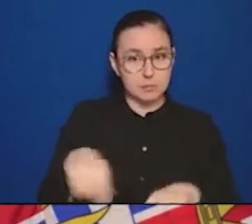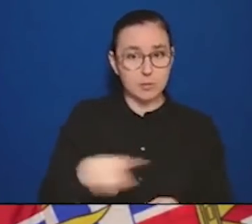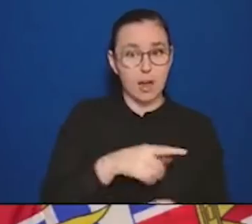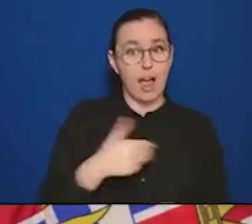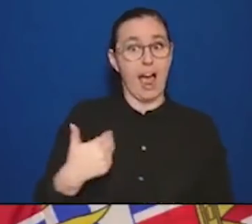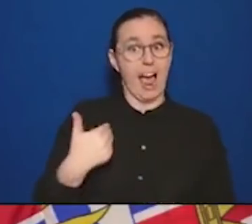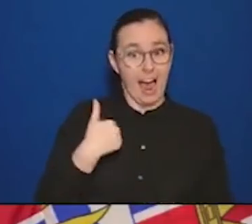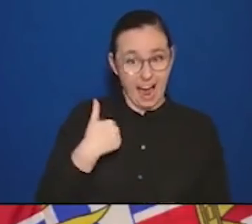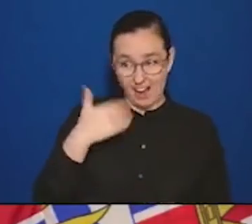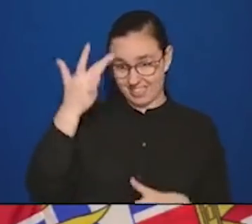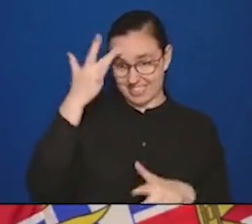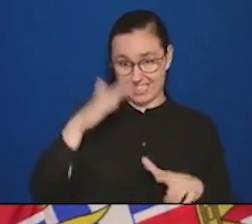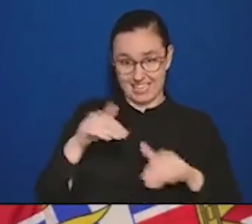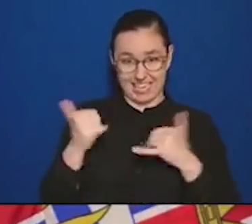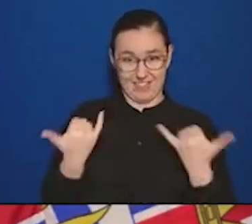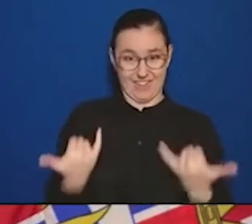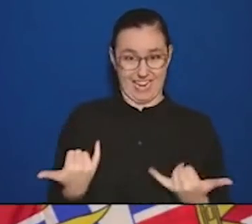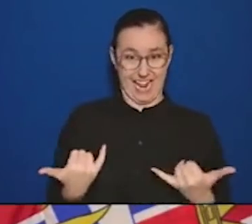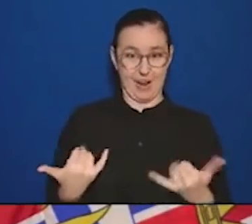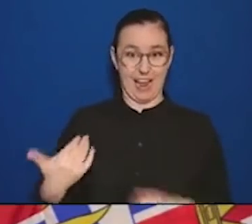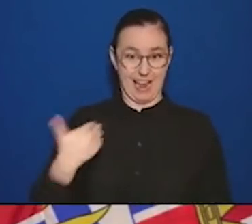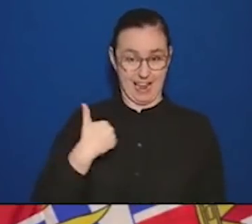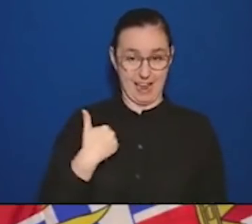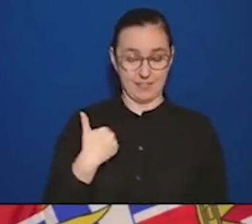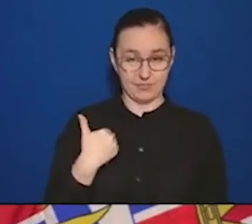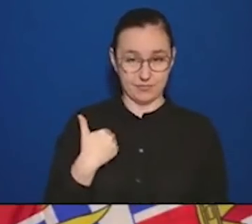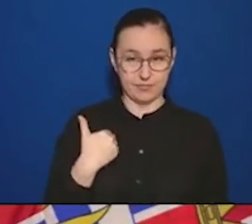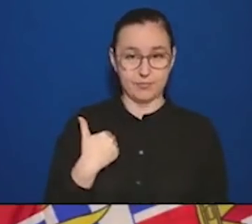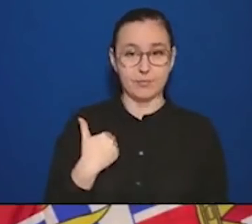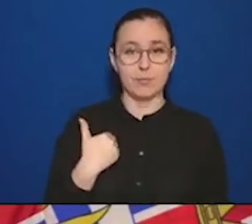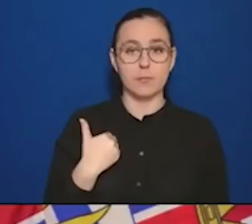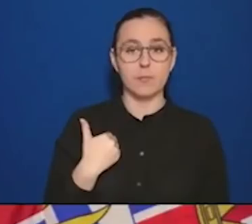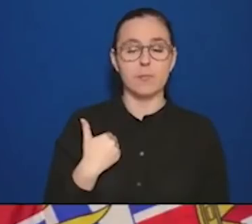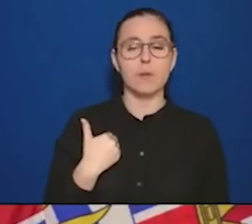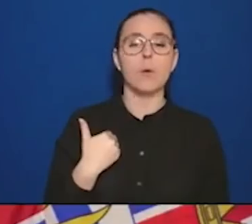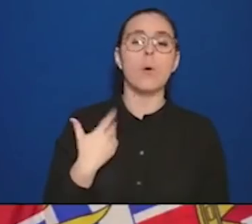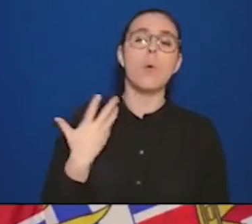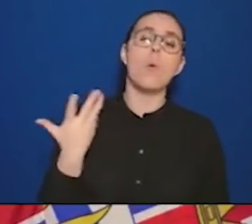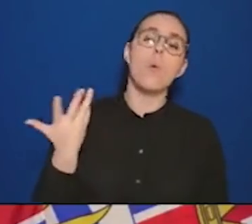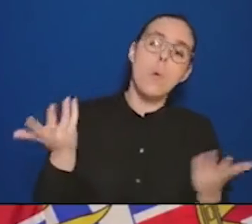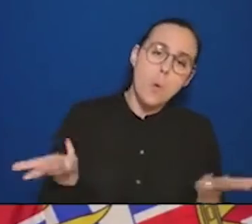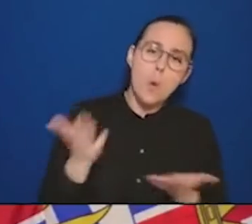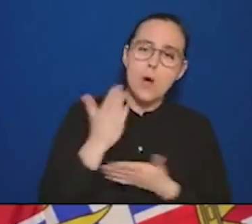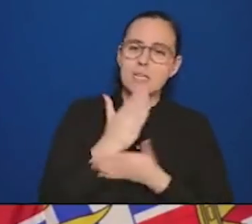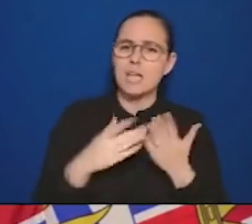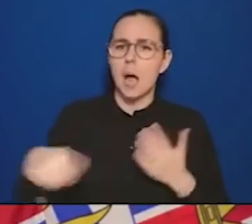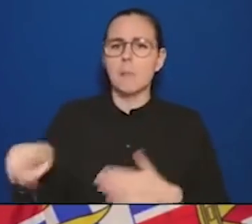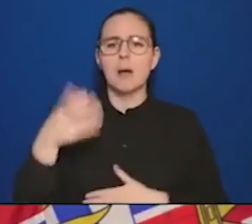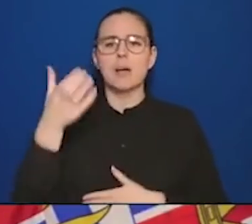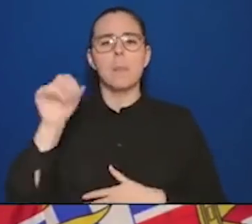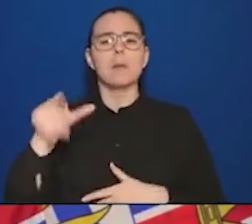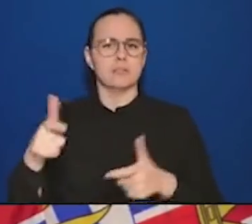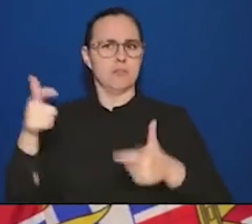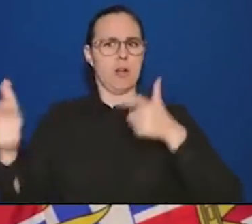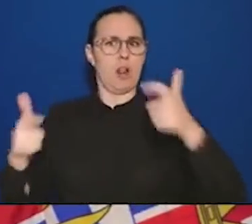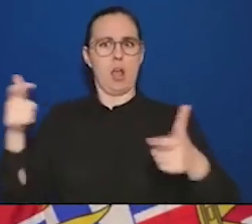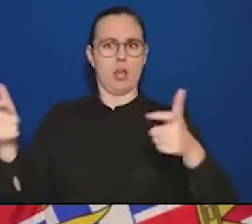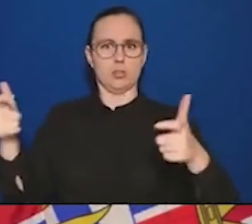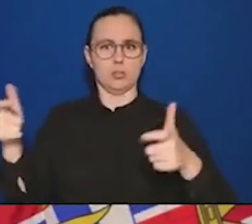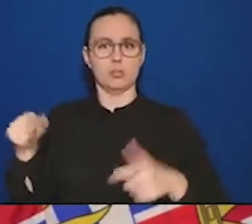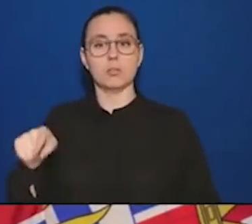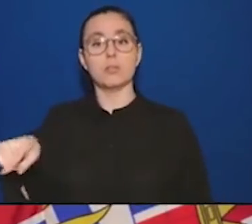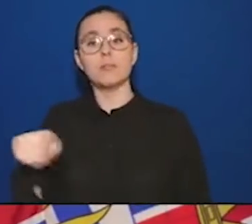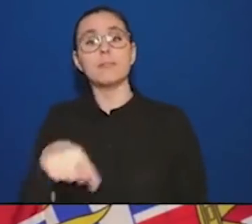or for the matter of a larger workforce, 87% of the